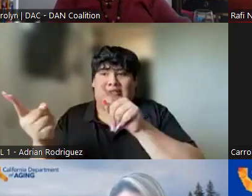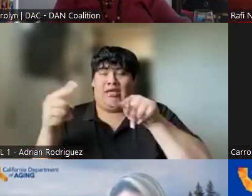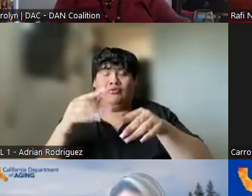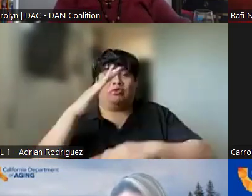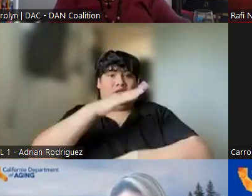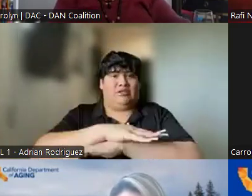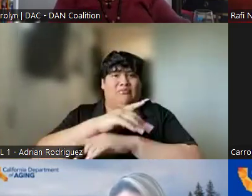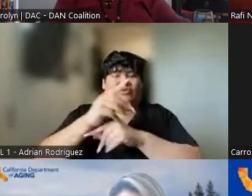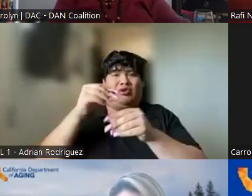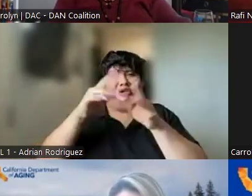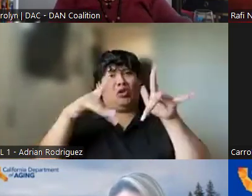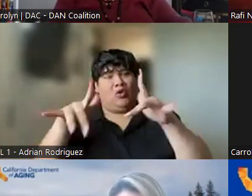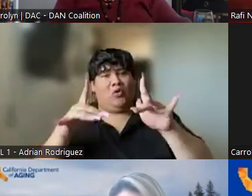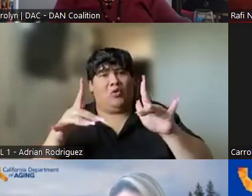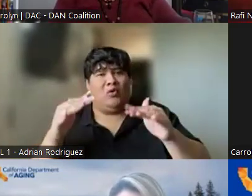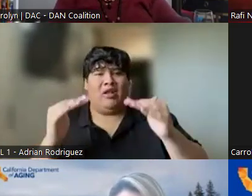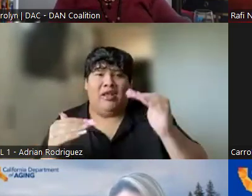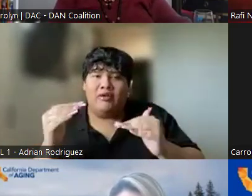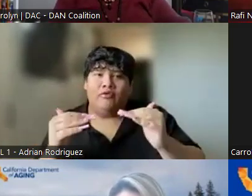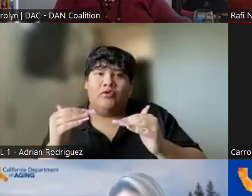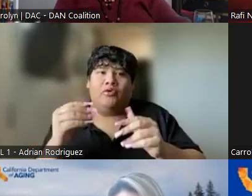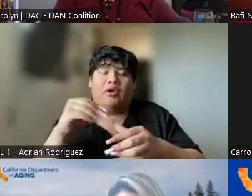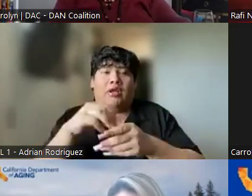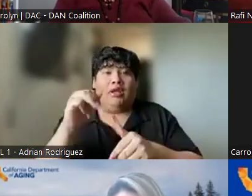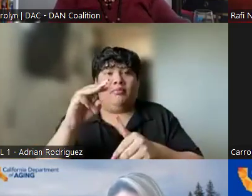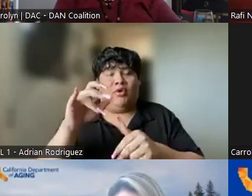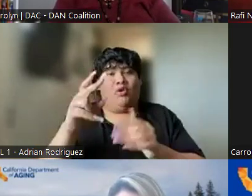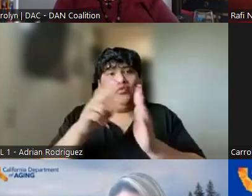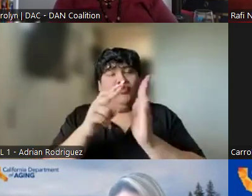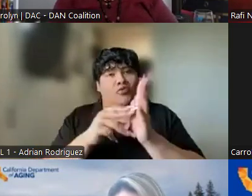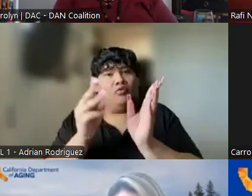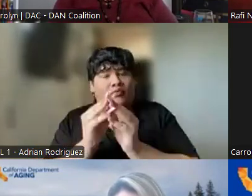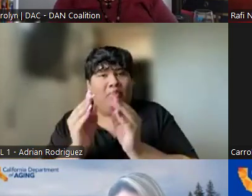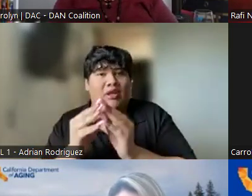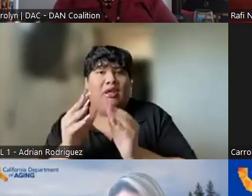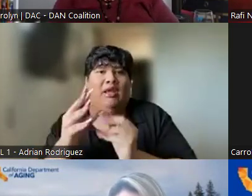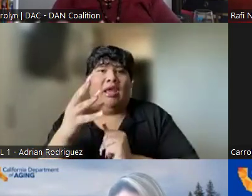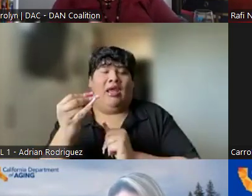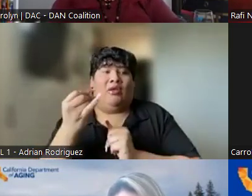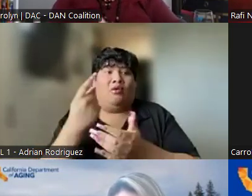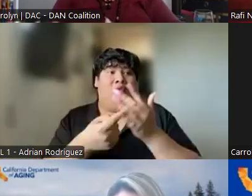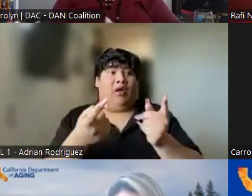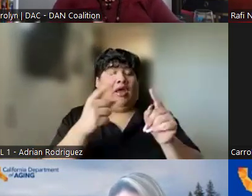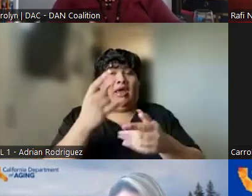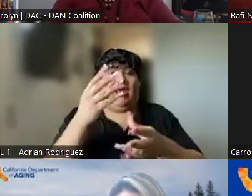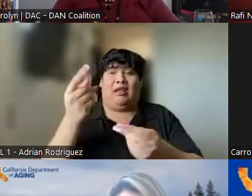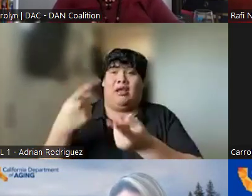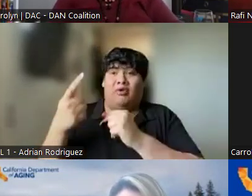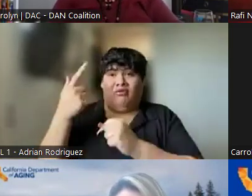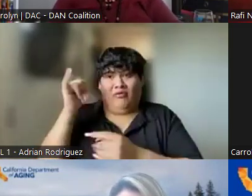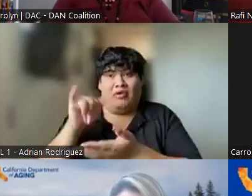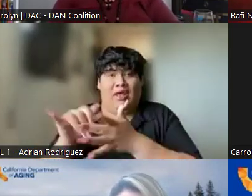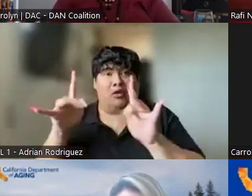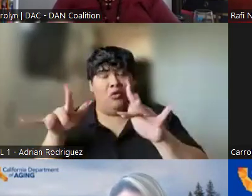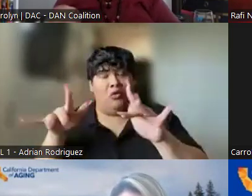at a local level at our rural MPA coalition meetings. And as a result of coming in at that local